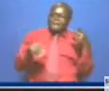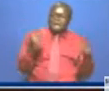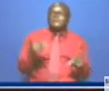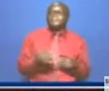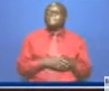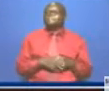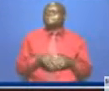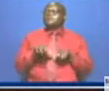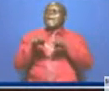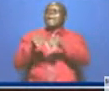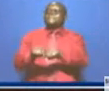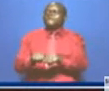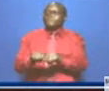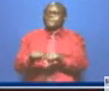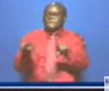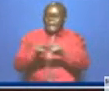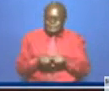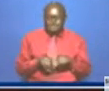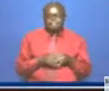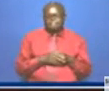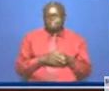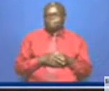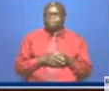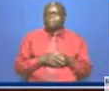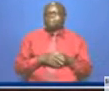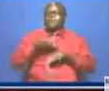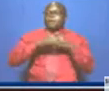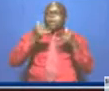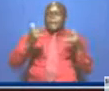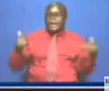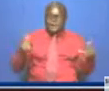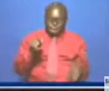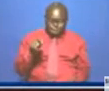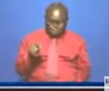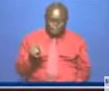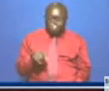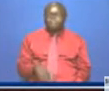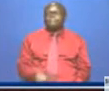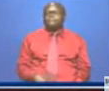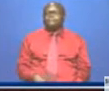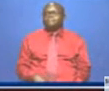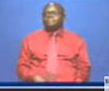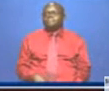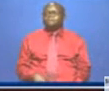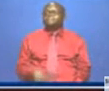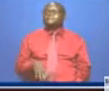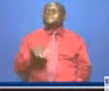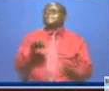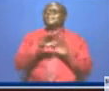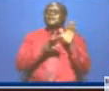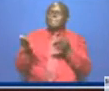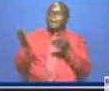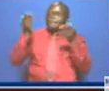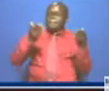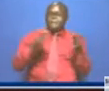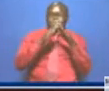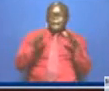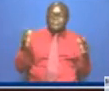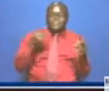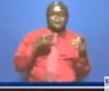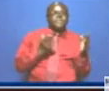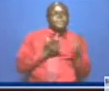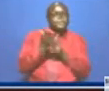abduction, and majorly online, Madam Speaker. Madam Speaker, this statement comes to this House by way, as a